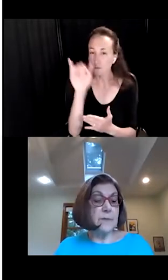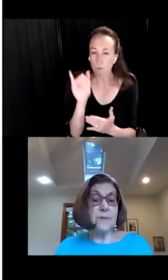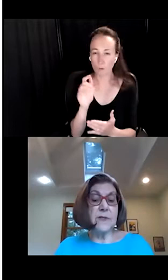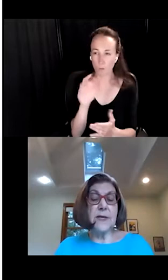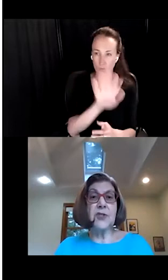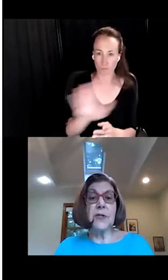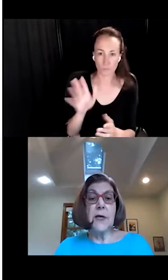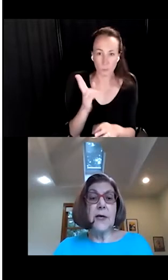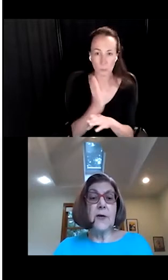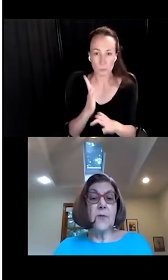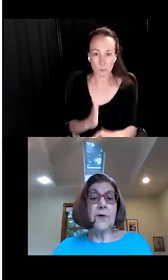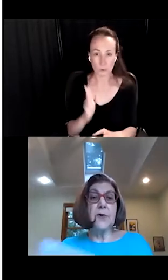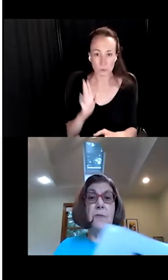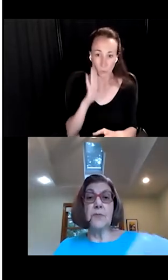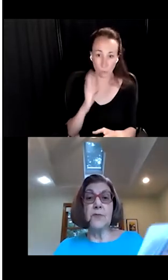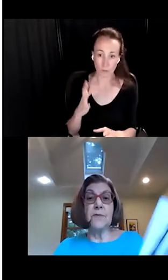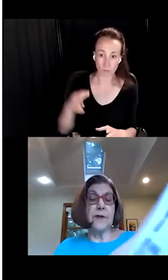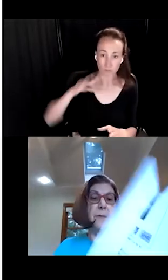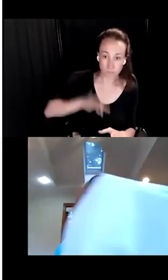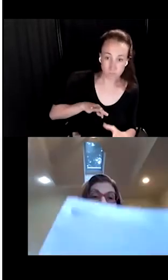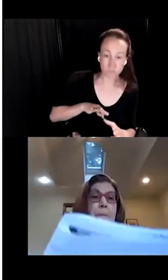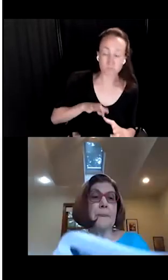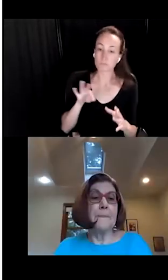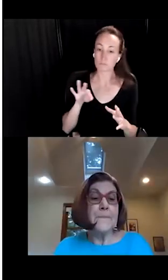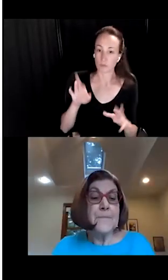of implementation in order to improve it.